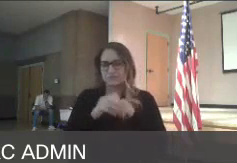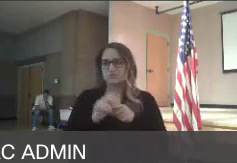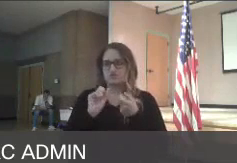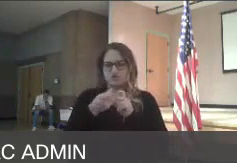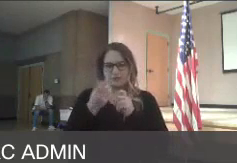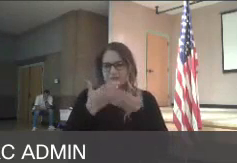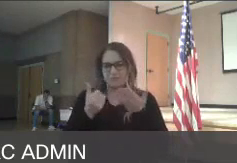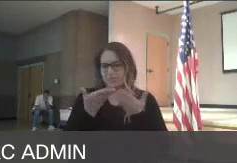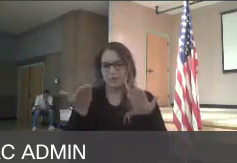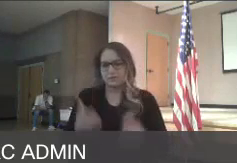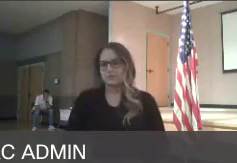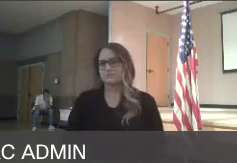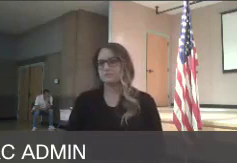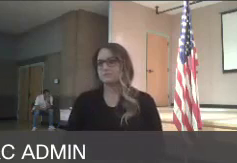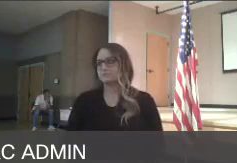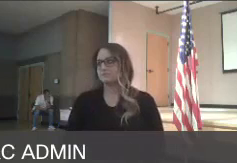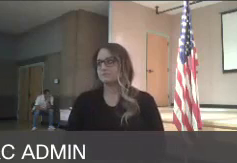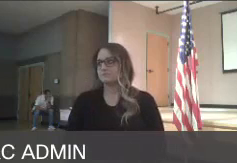today's meeting.